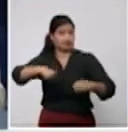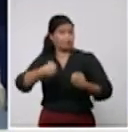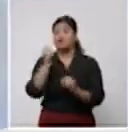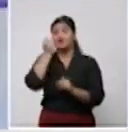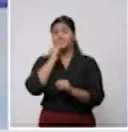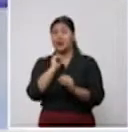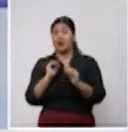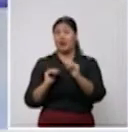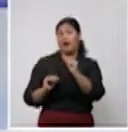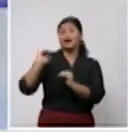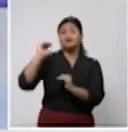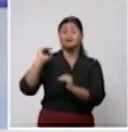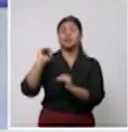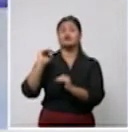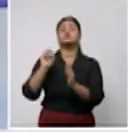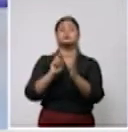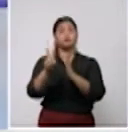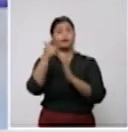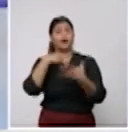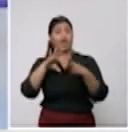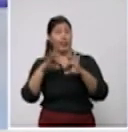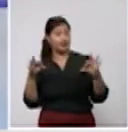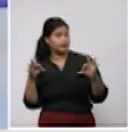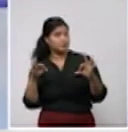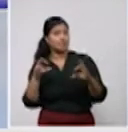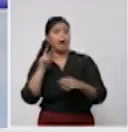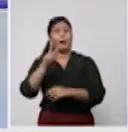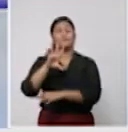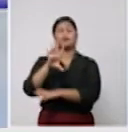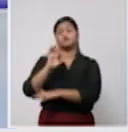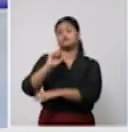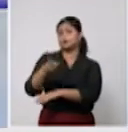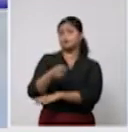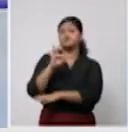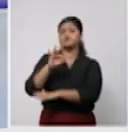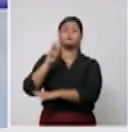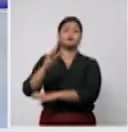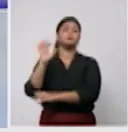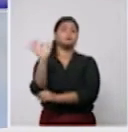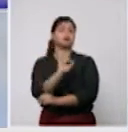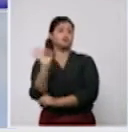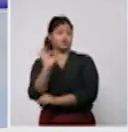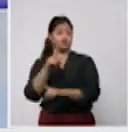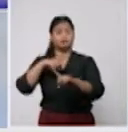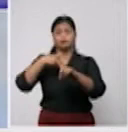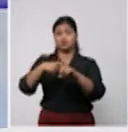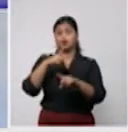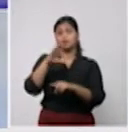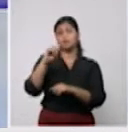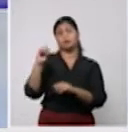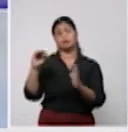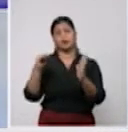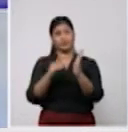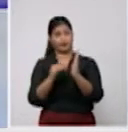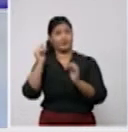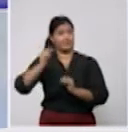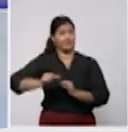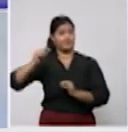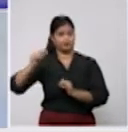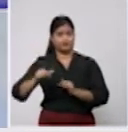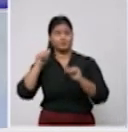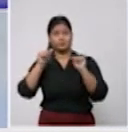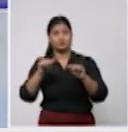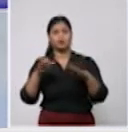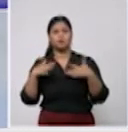Artemisa continues to be the province with the highest confirmed case rate per 100,000 inhabitants over the